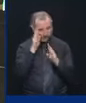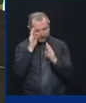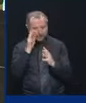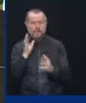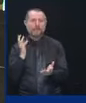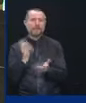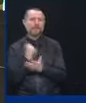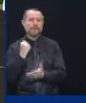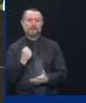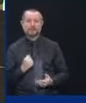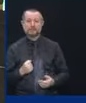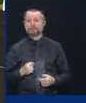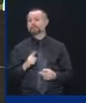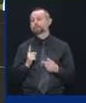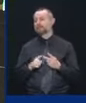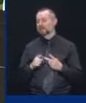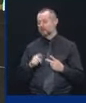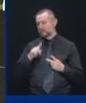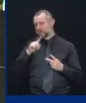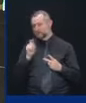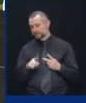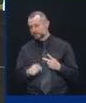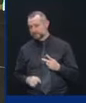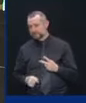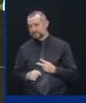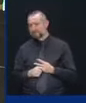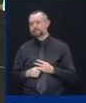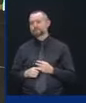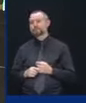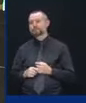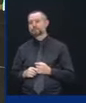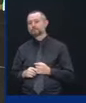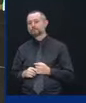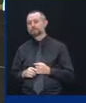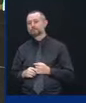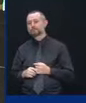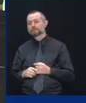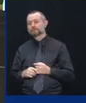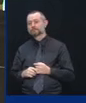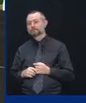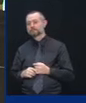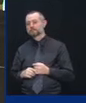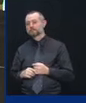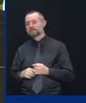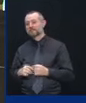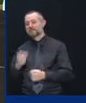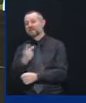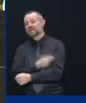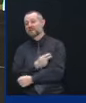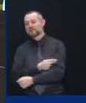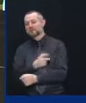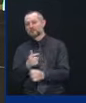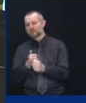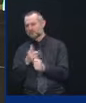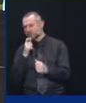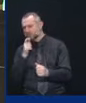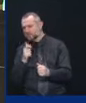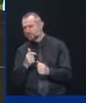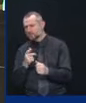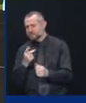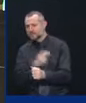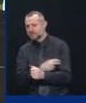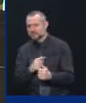circumstances? And my second question is, the state's vaccine tracker shows how many doses have been administered in each